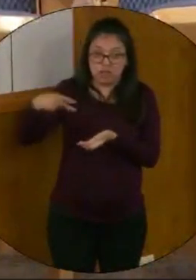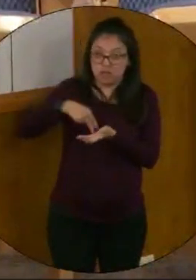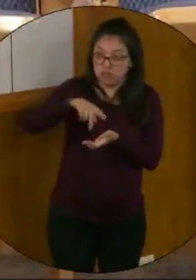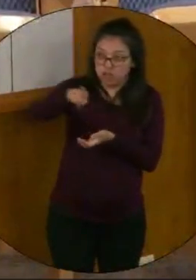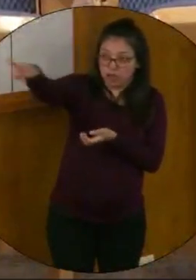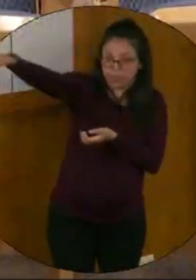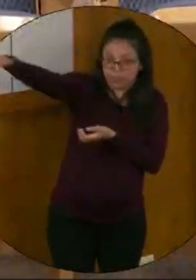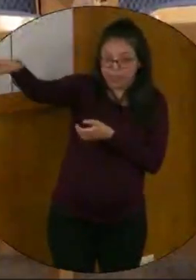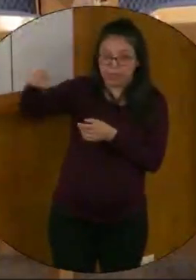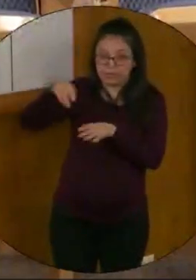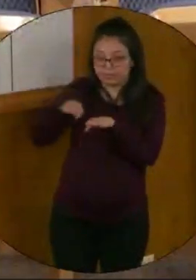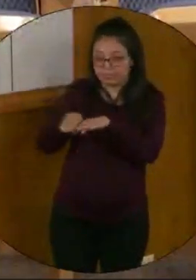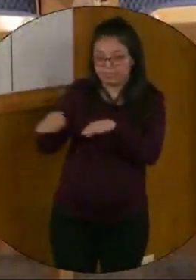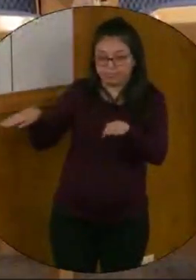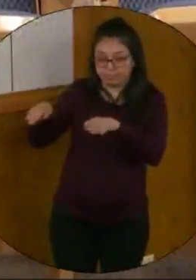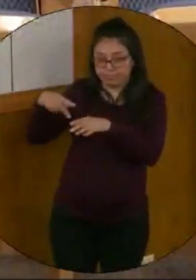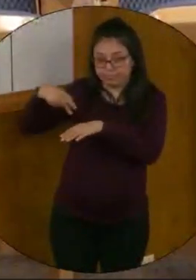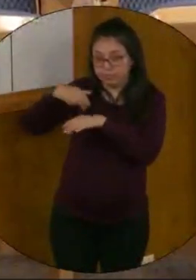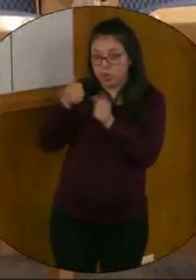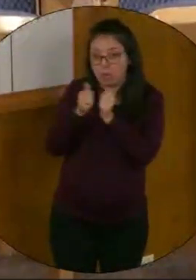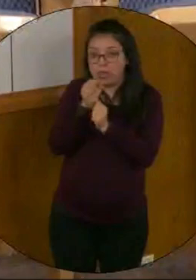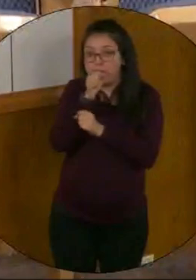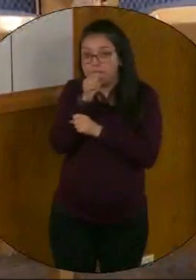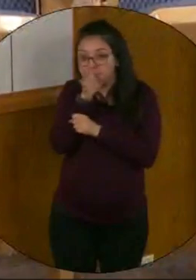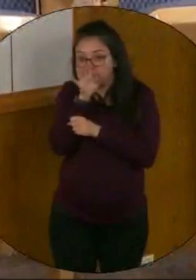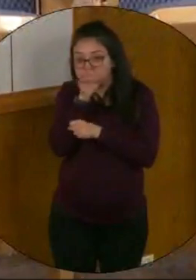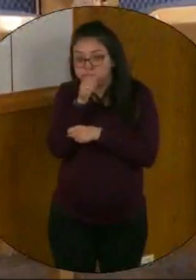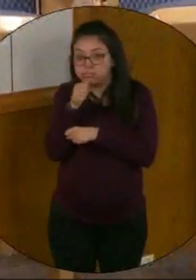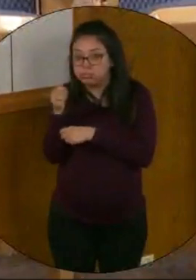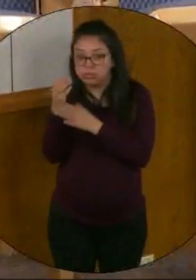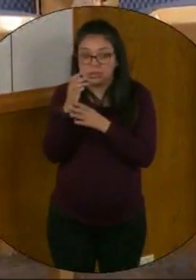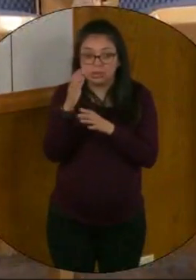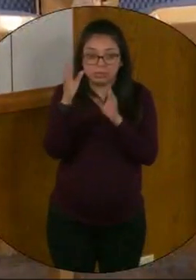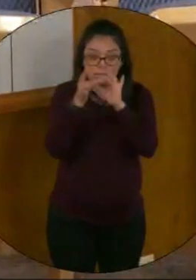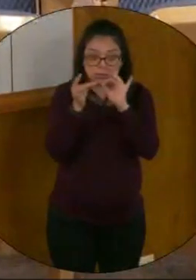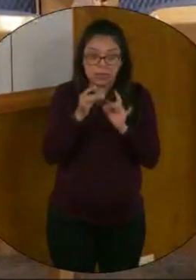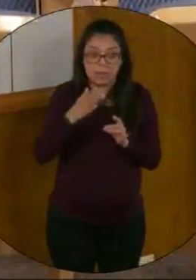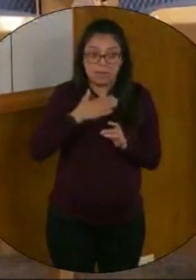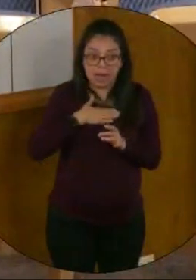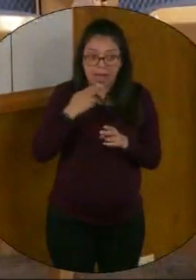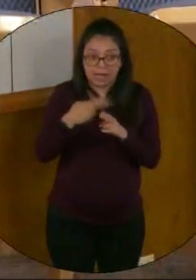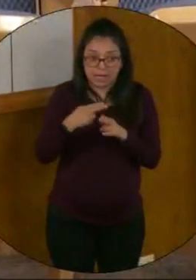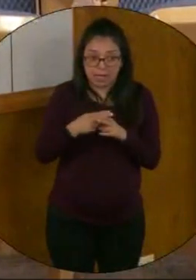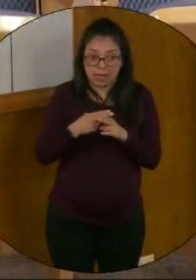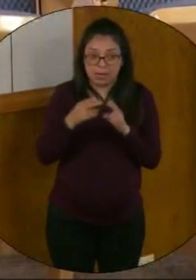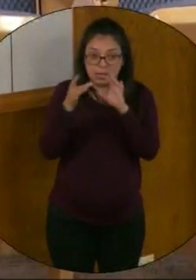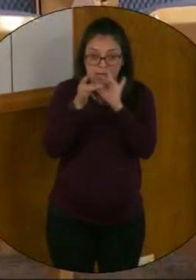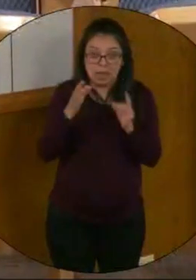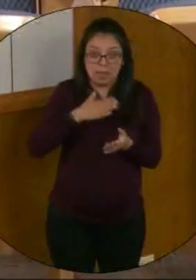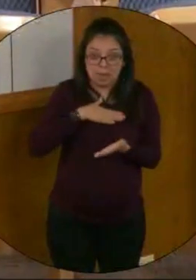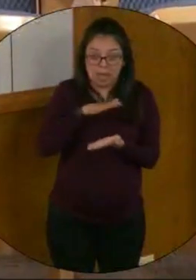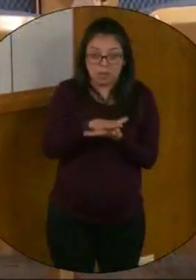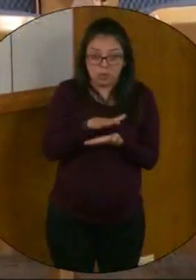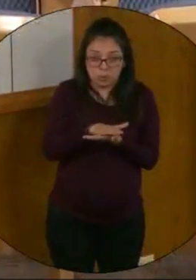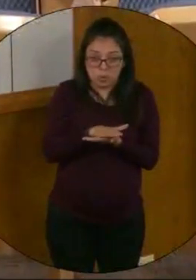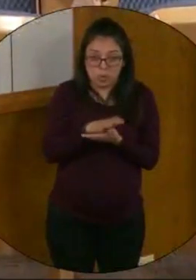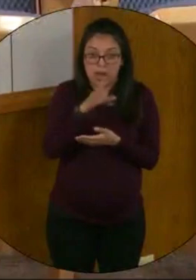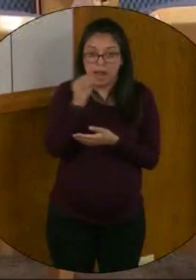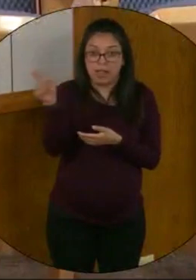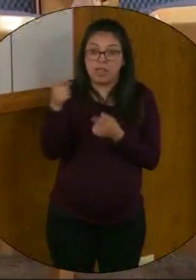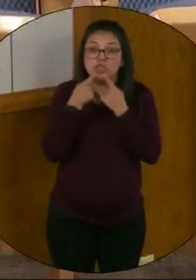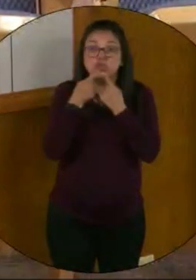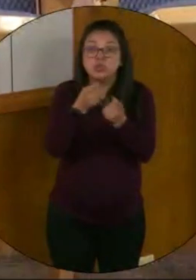sidewalk with a megaphone, listed my name, listed my school, and told